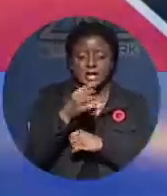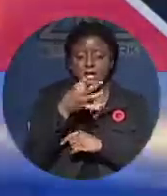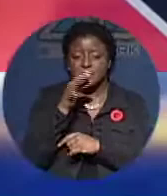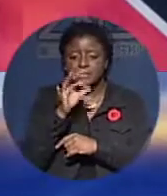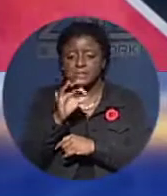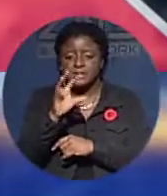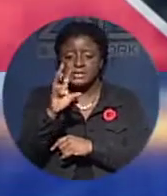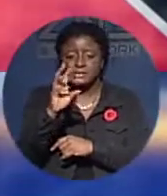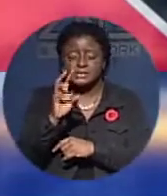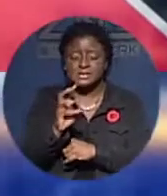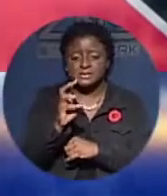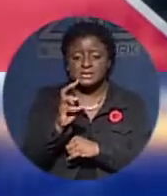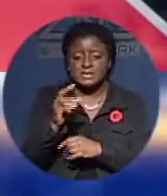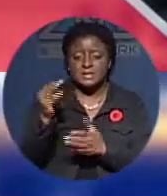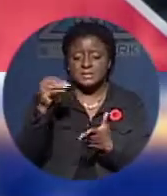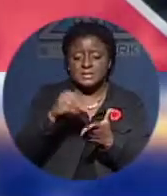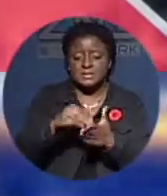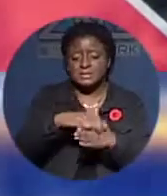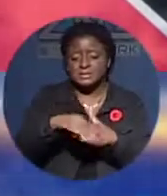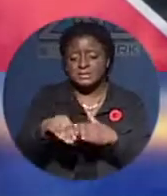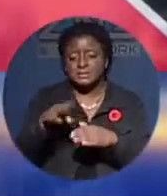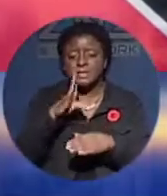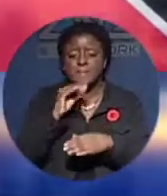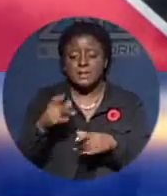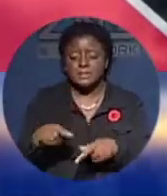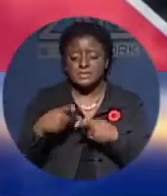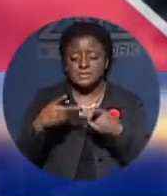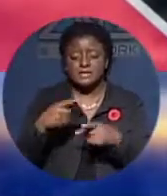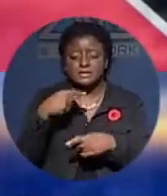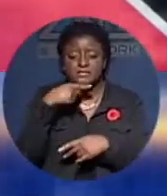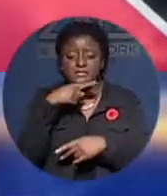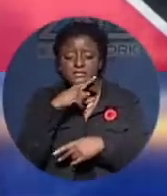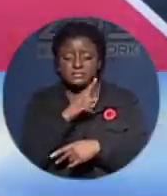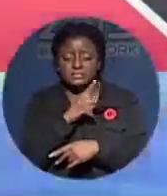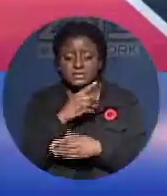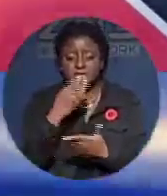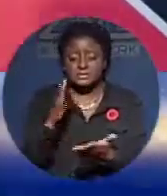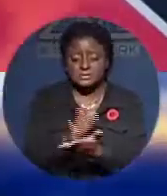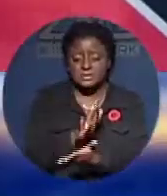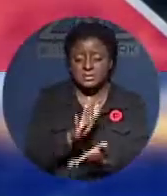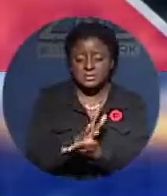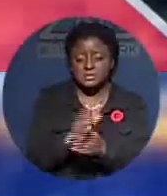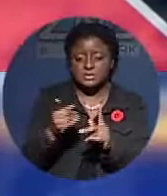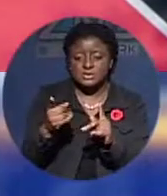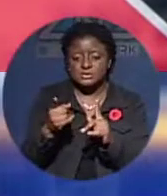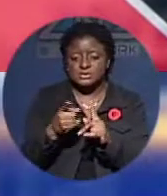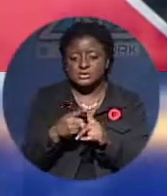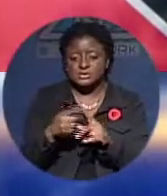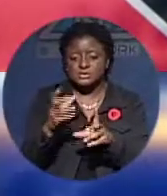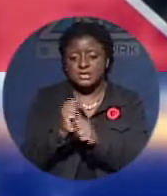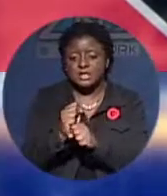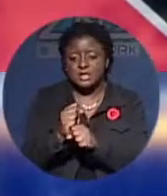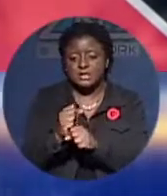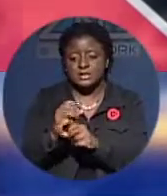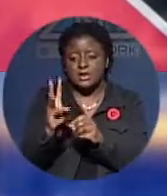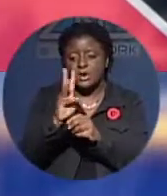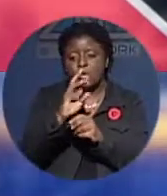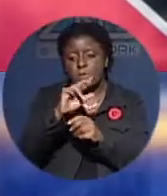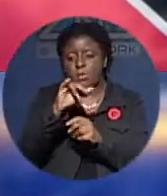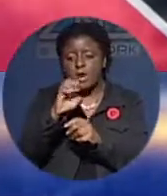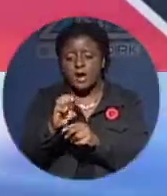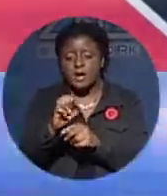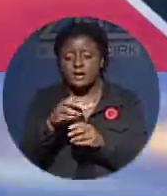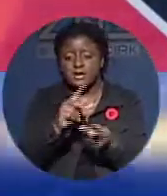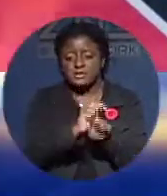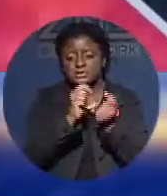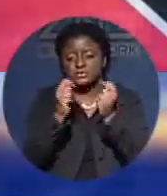presenting false documents to facilitate the wire transfer of funds to overseas accounts. The NEC alerted its bankers, First